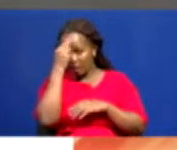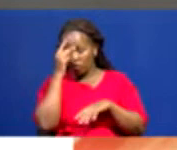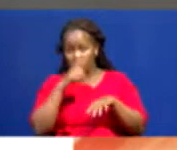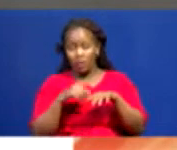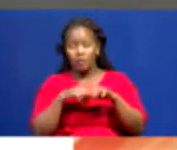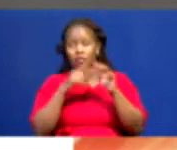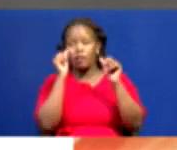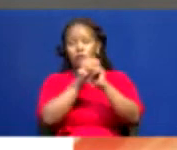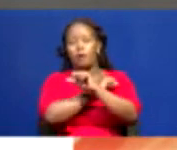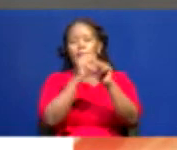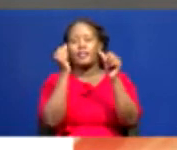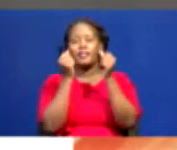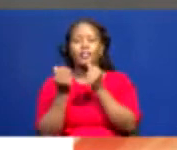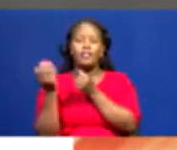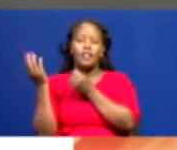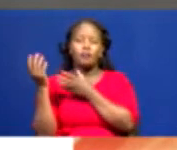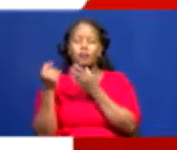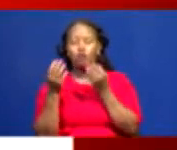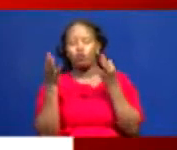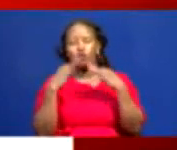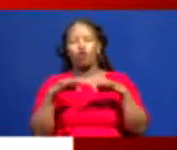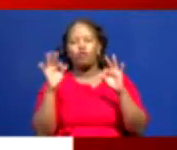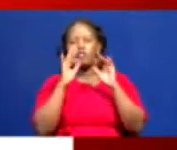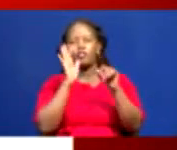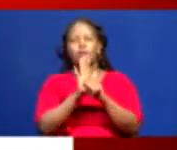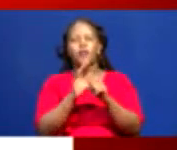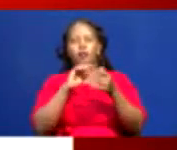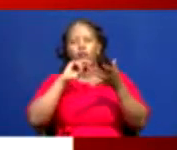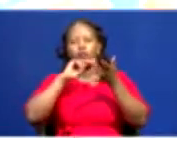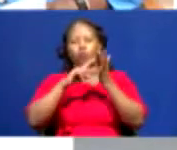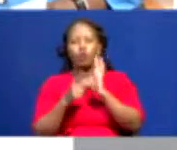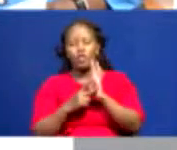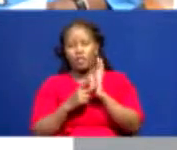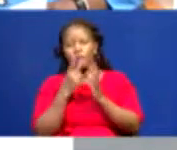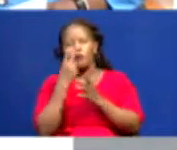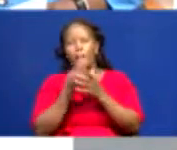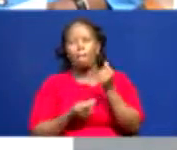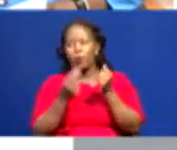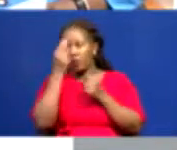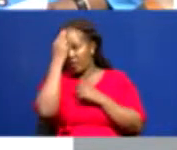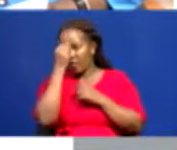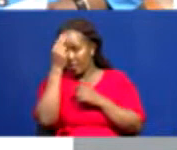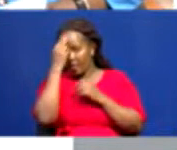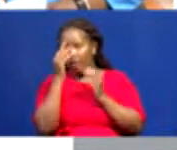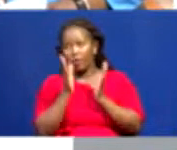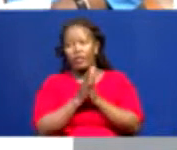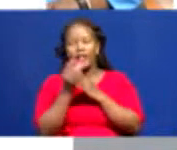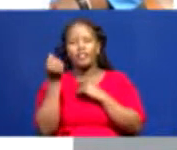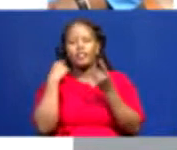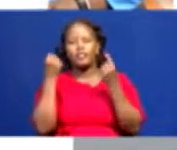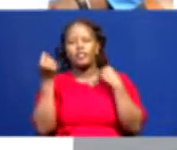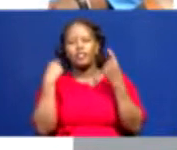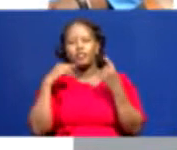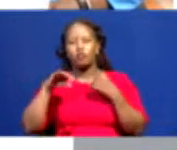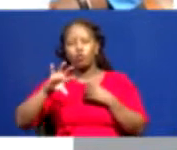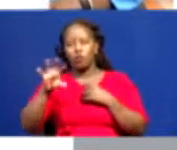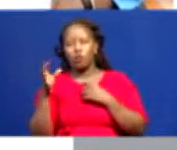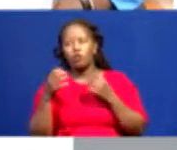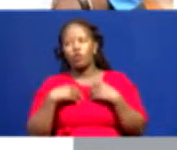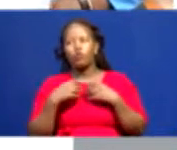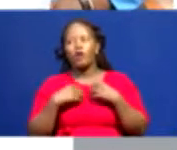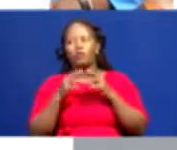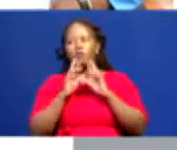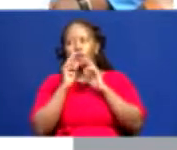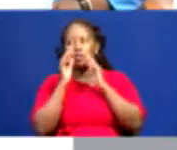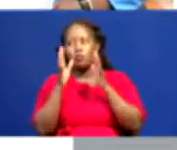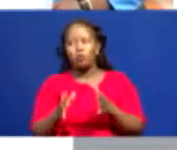is expected to officiate a number of projects in both Narok and Kericho counties. We'll be having weekly for Kitch